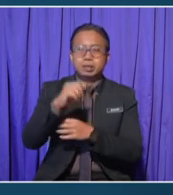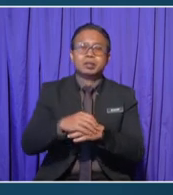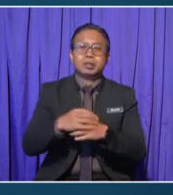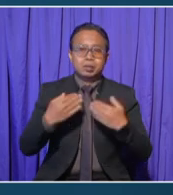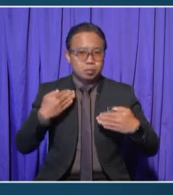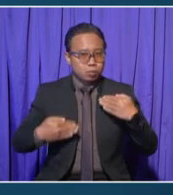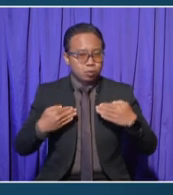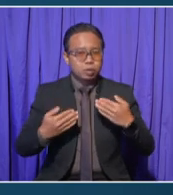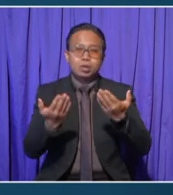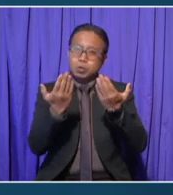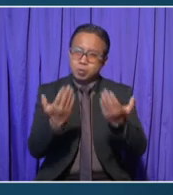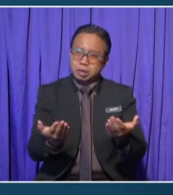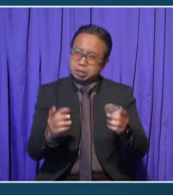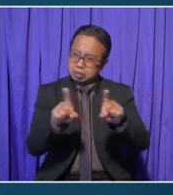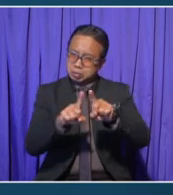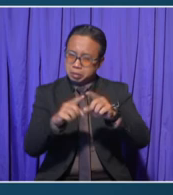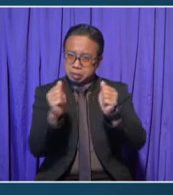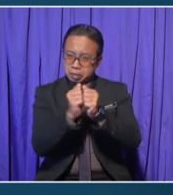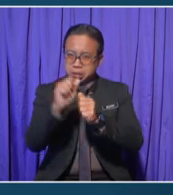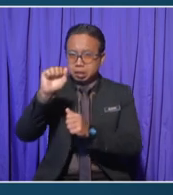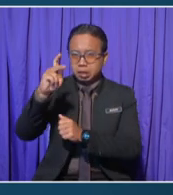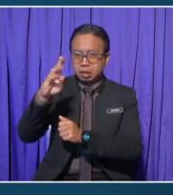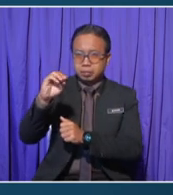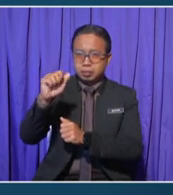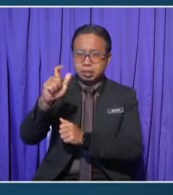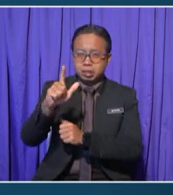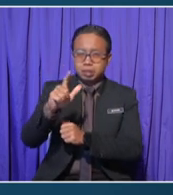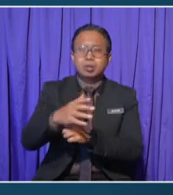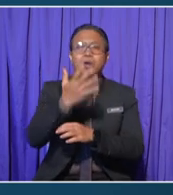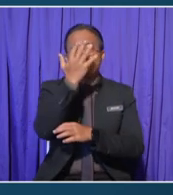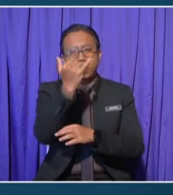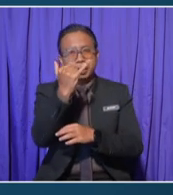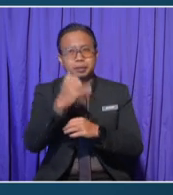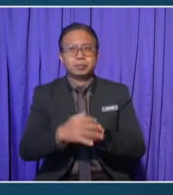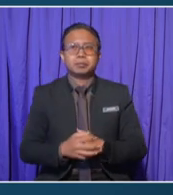body weight same as Akmal? Why?